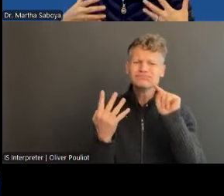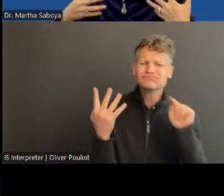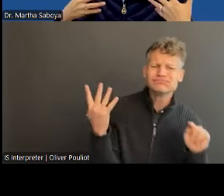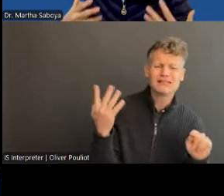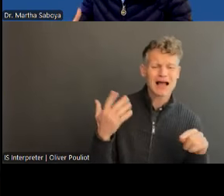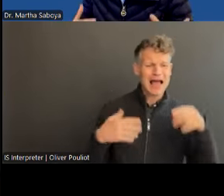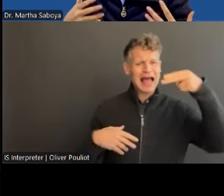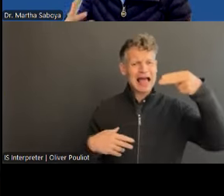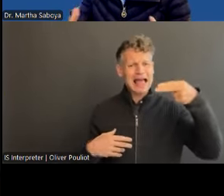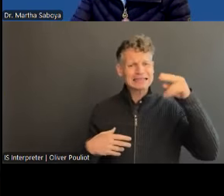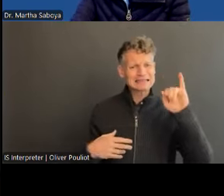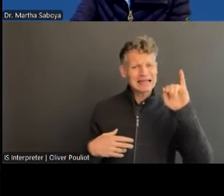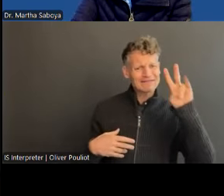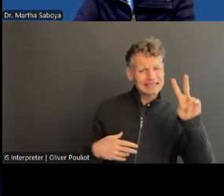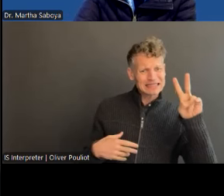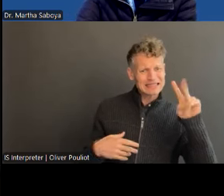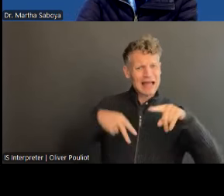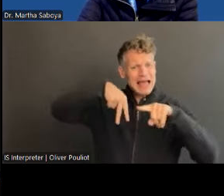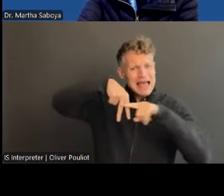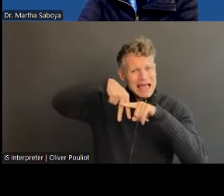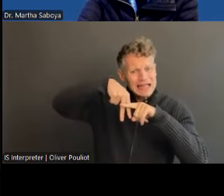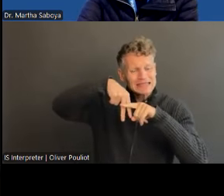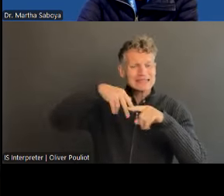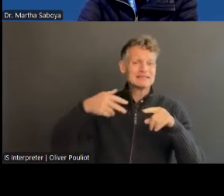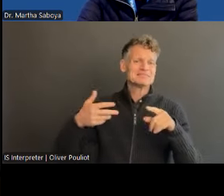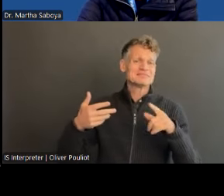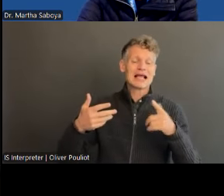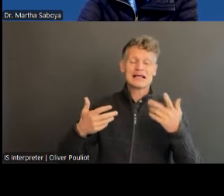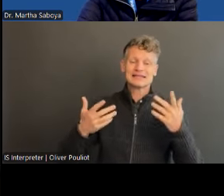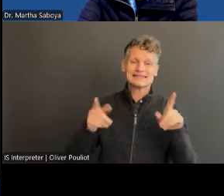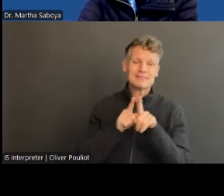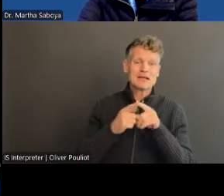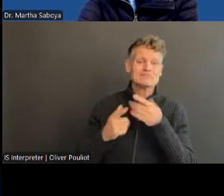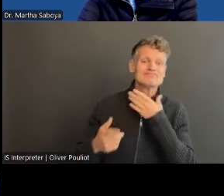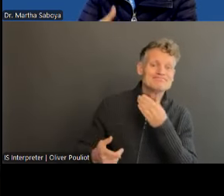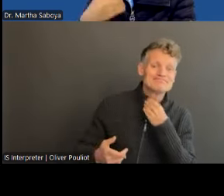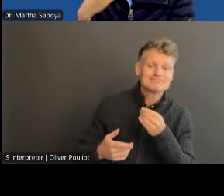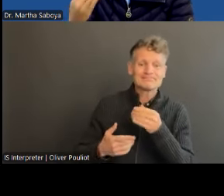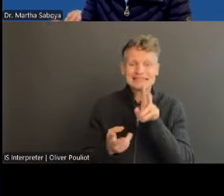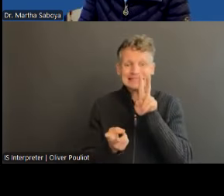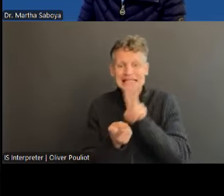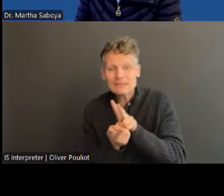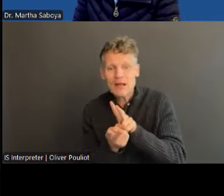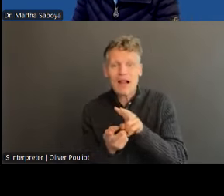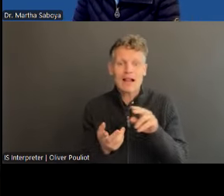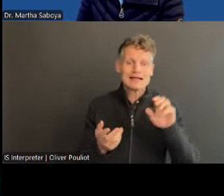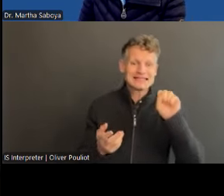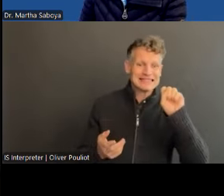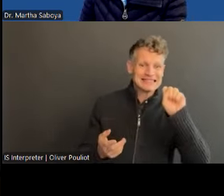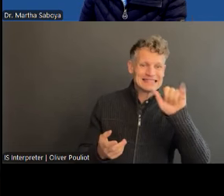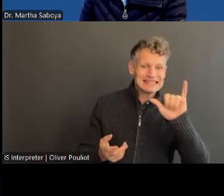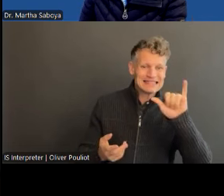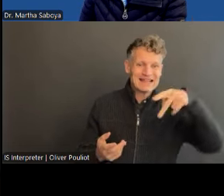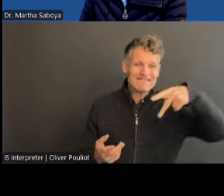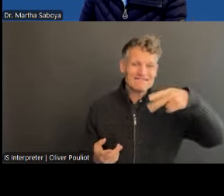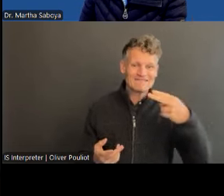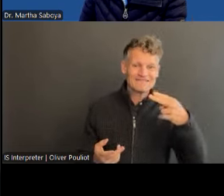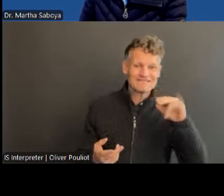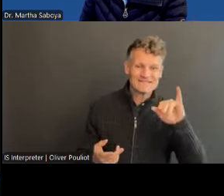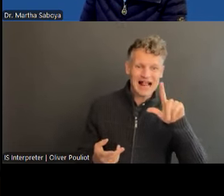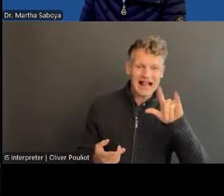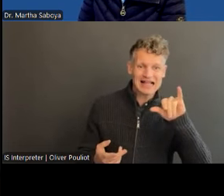this very long and rich history of elimination of diseases that the Pan American Health Organization